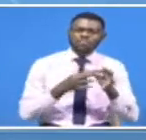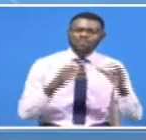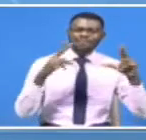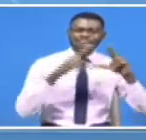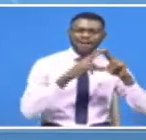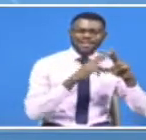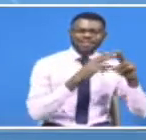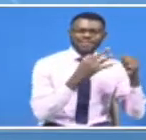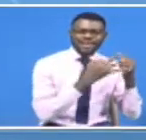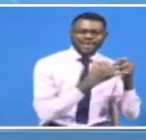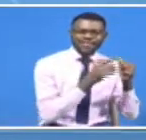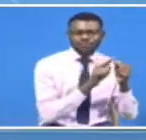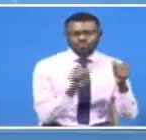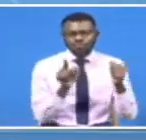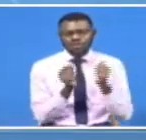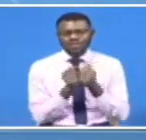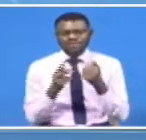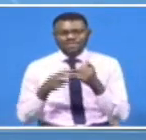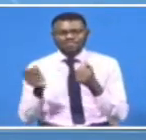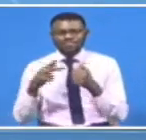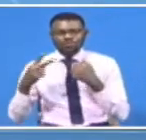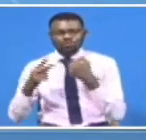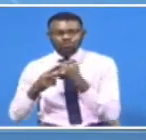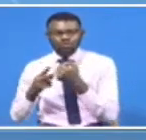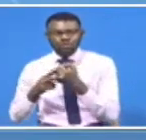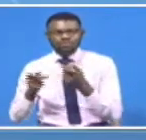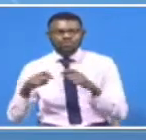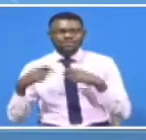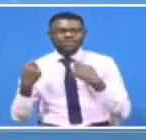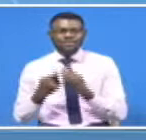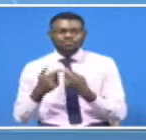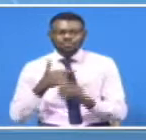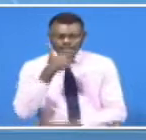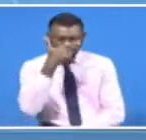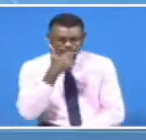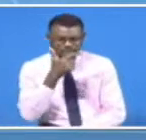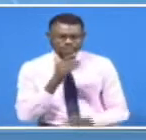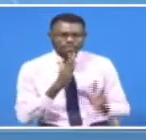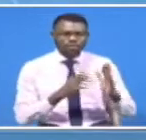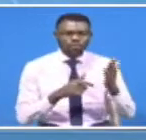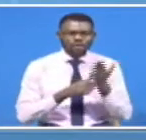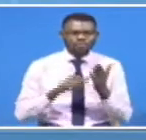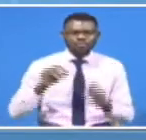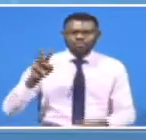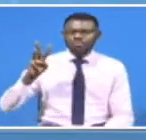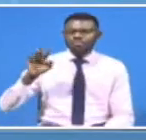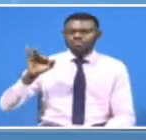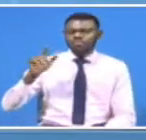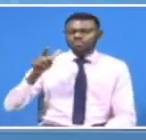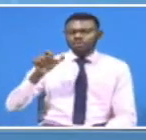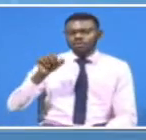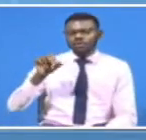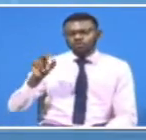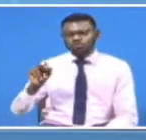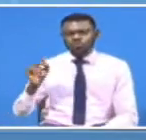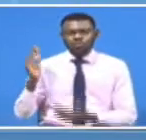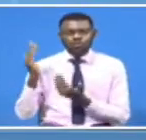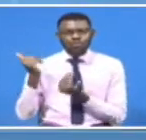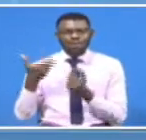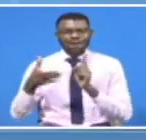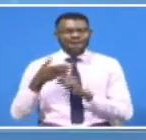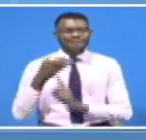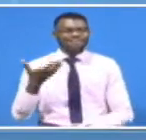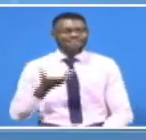July. Now the team includes Wilson B, a visually impaired athlete who secured the prestigious bronze medal